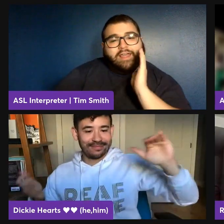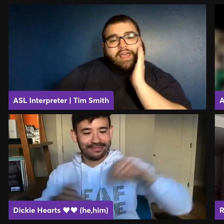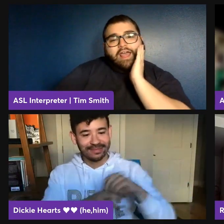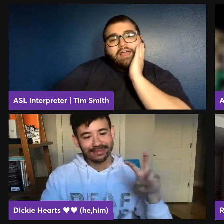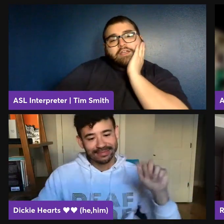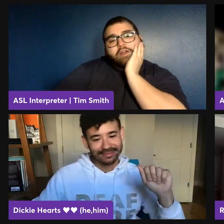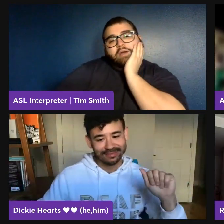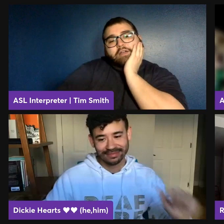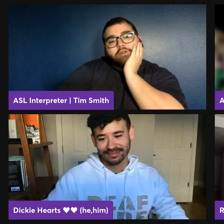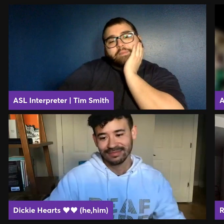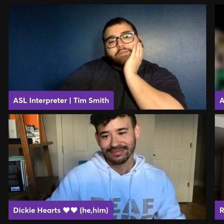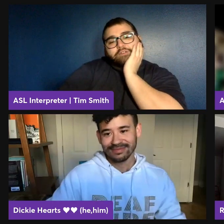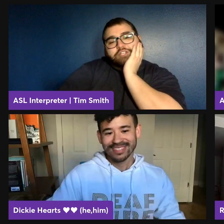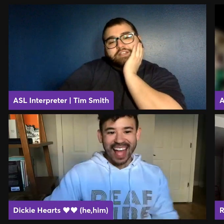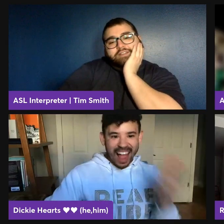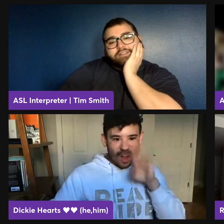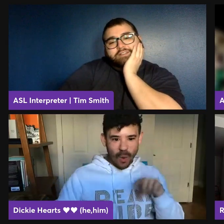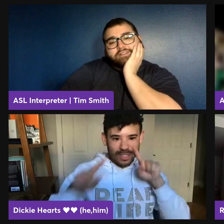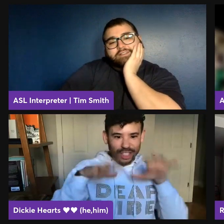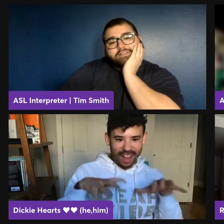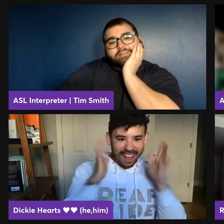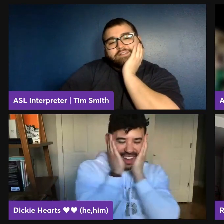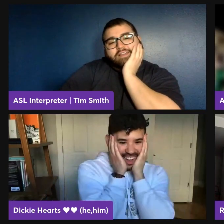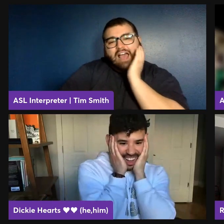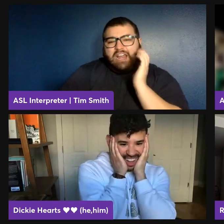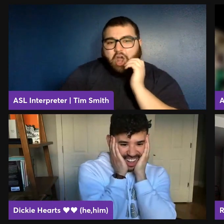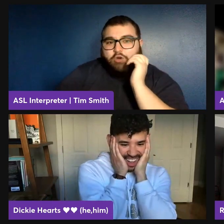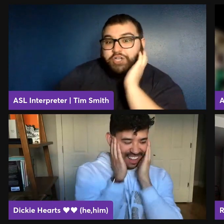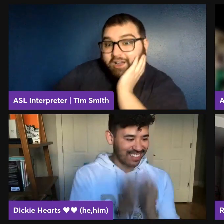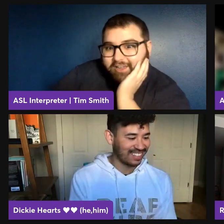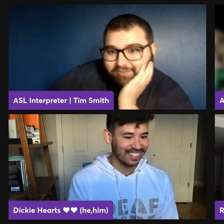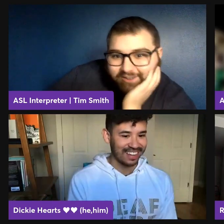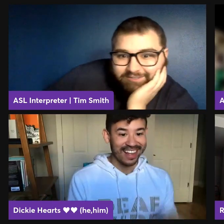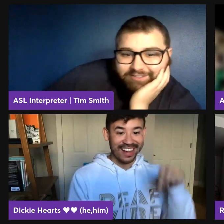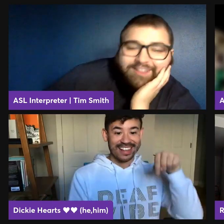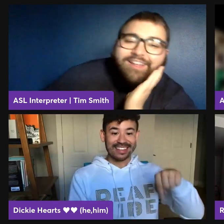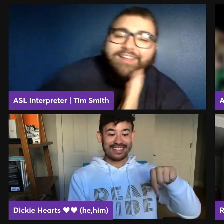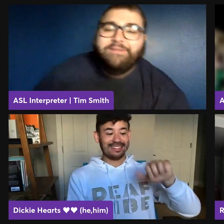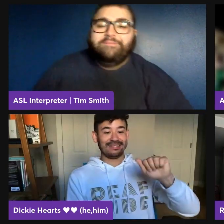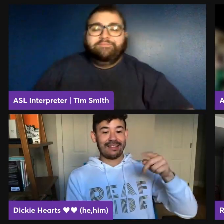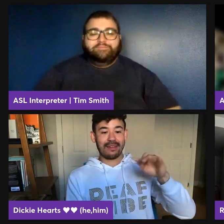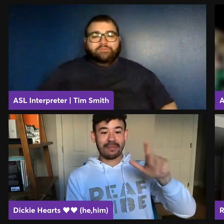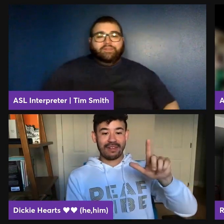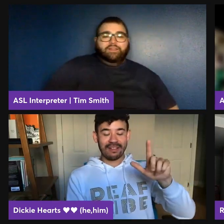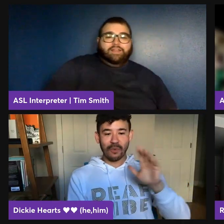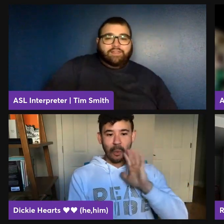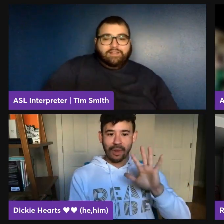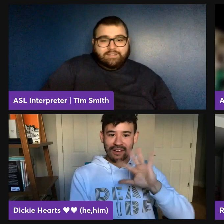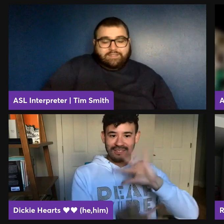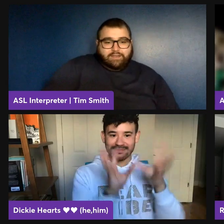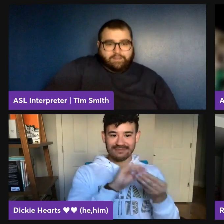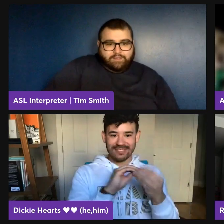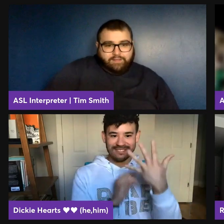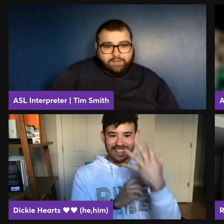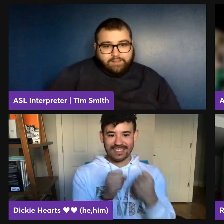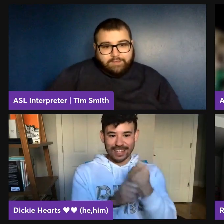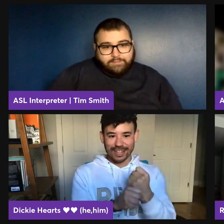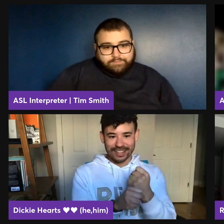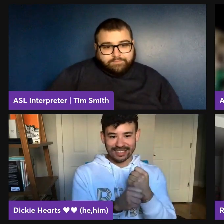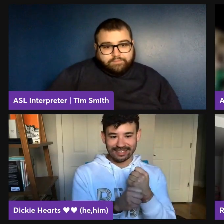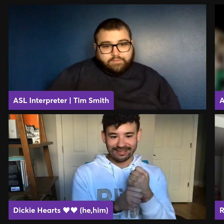so like, you know, I grew up in Virginia. I know, shocking. I was born in Queens.